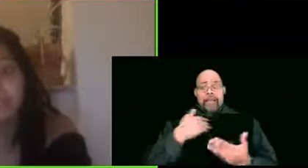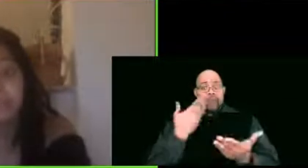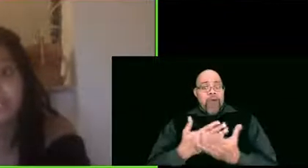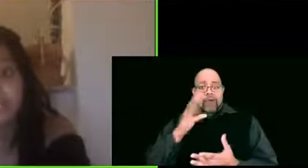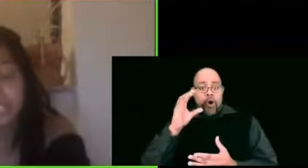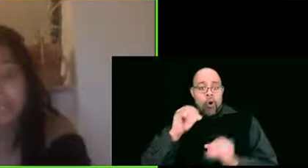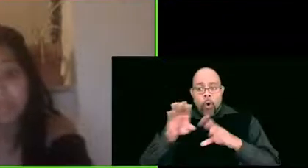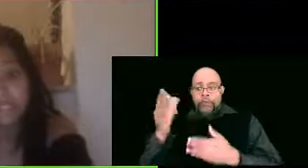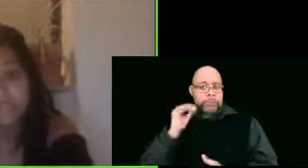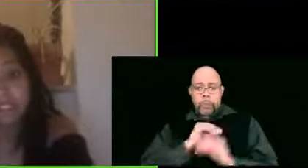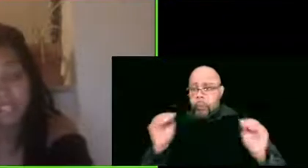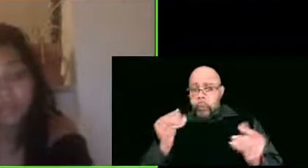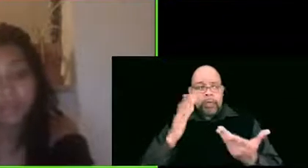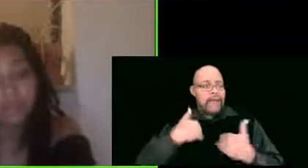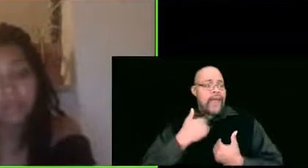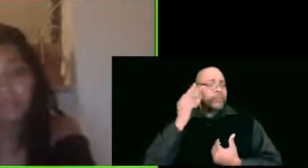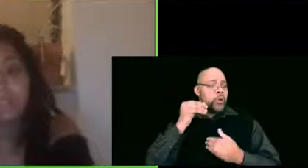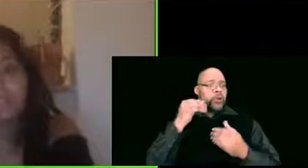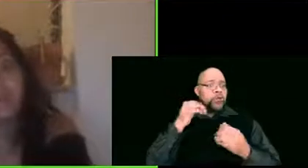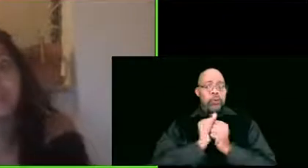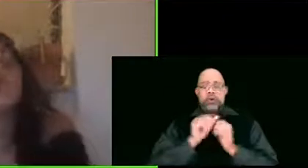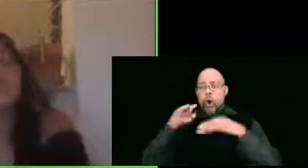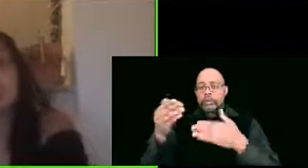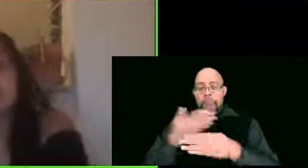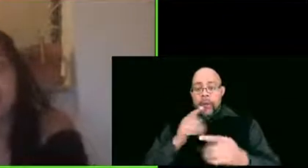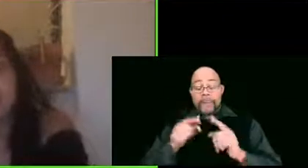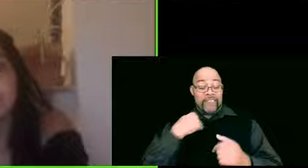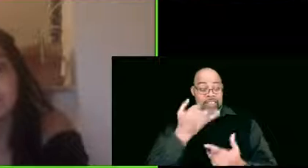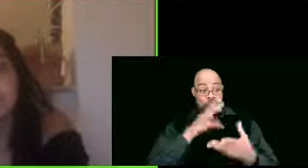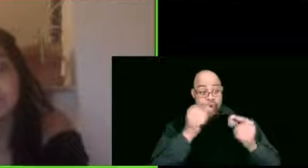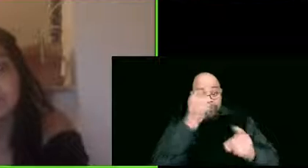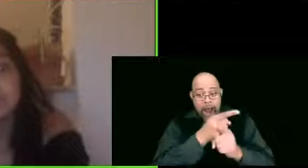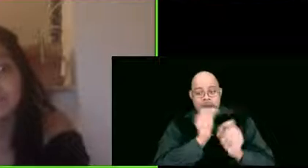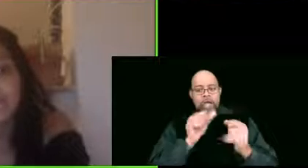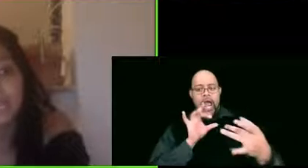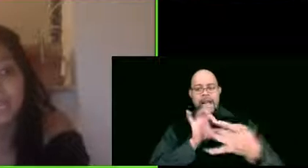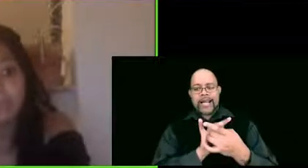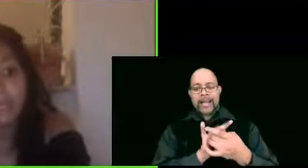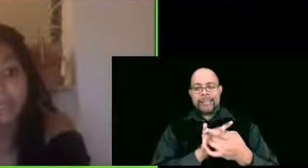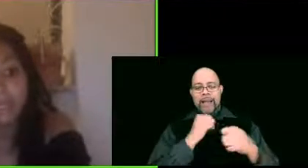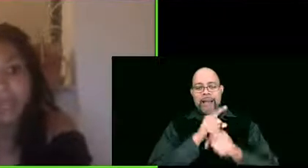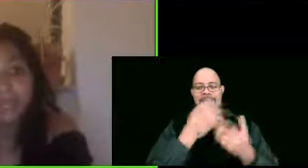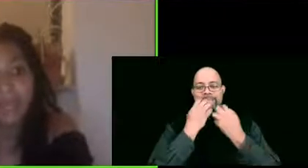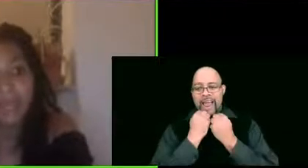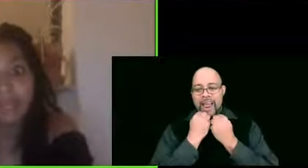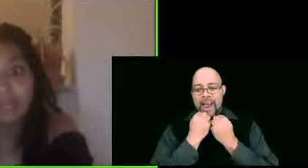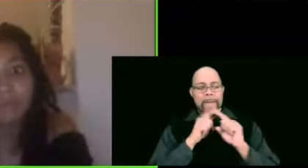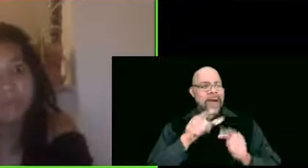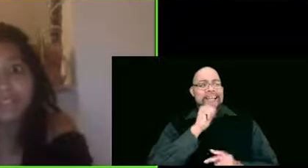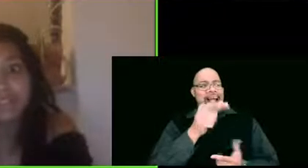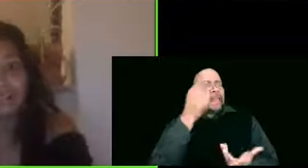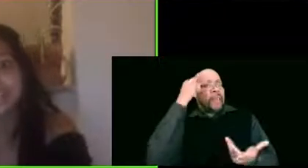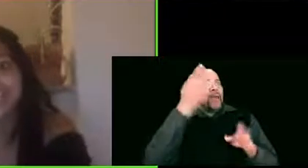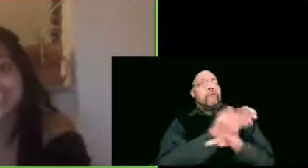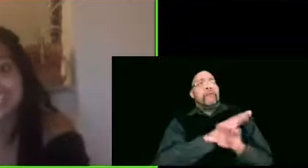maybe have never been to the ocean or never shown an interest before. But if you tell those stories right, you can connect them and you can make them care, even